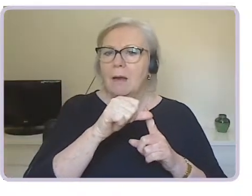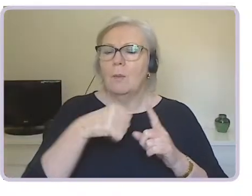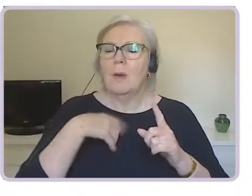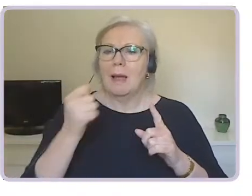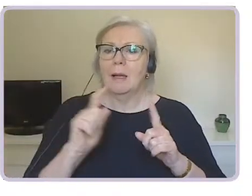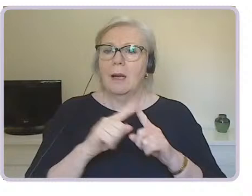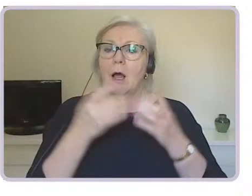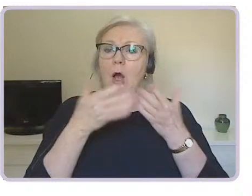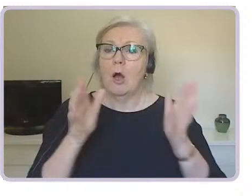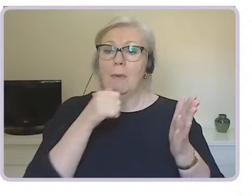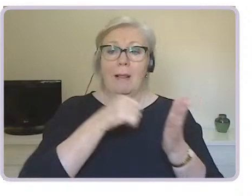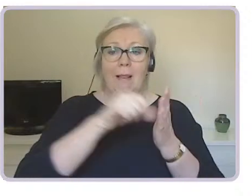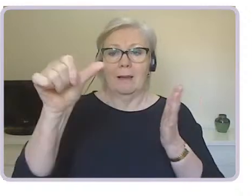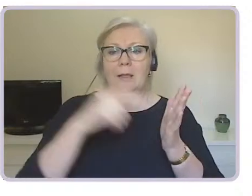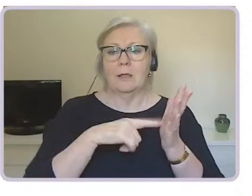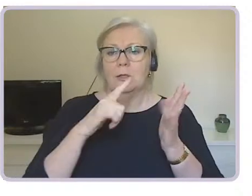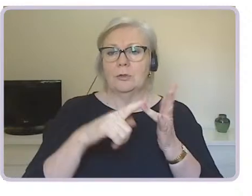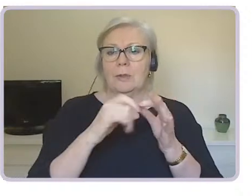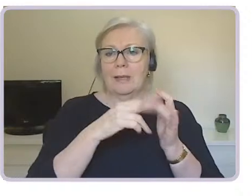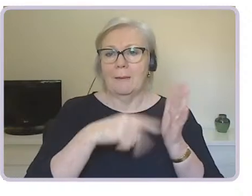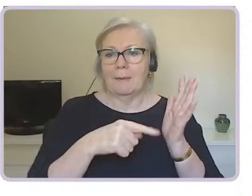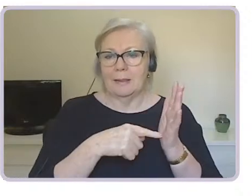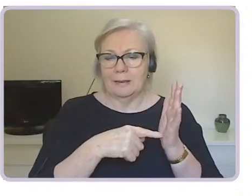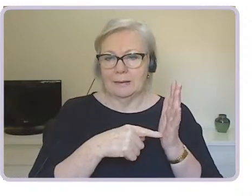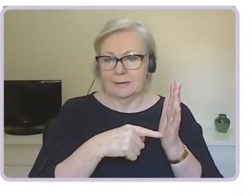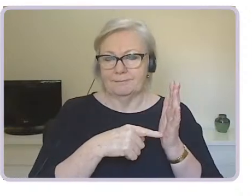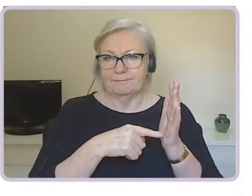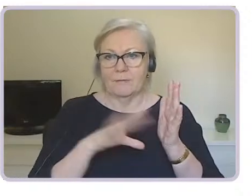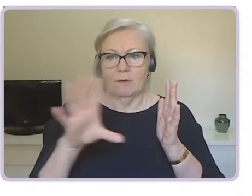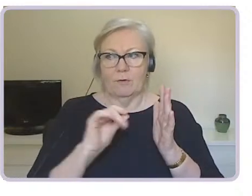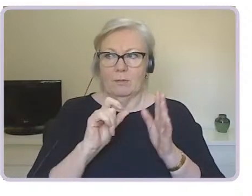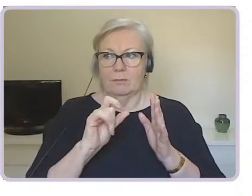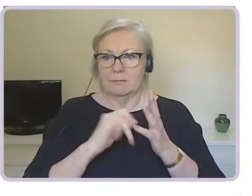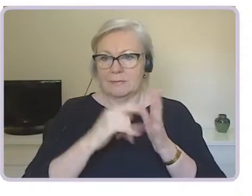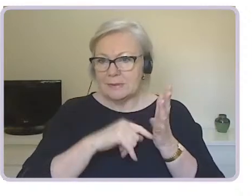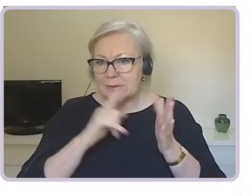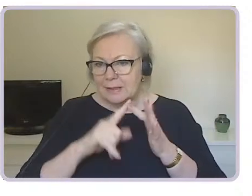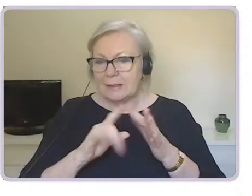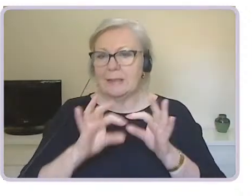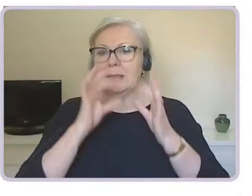the state and disability organisations, and